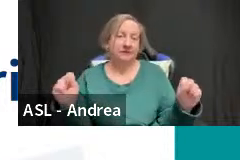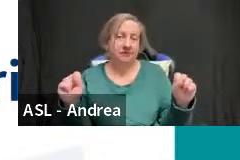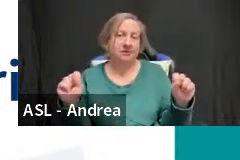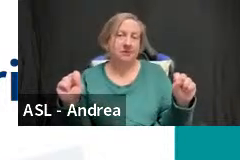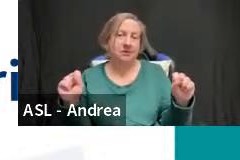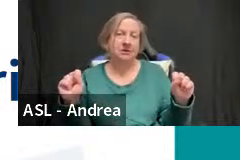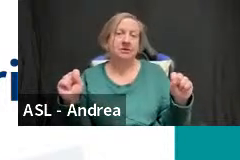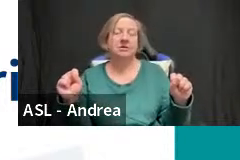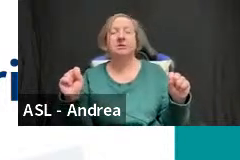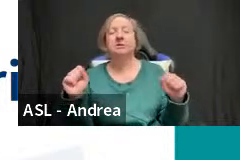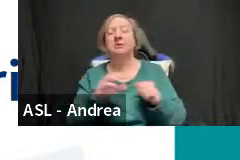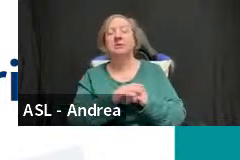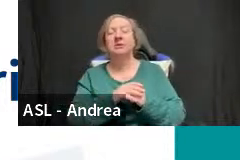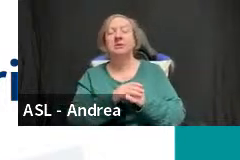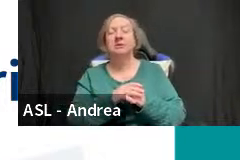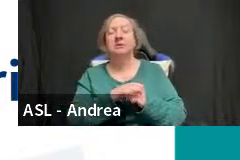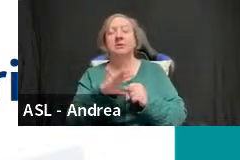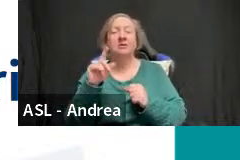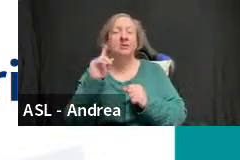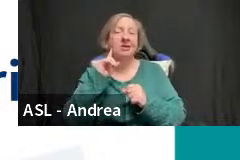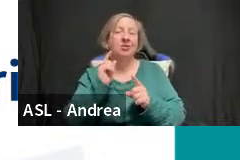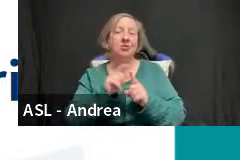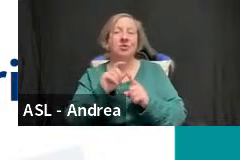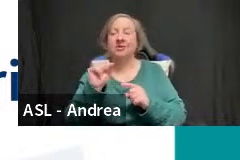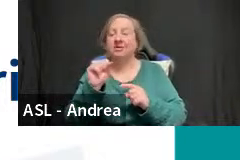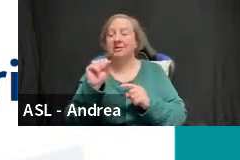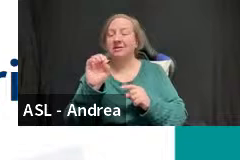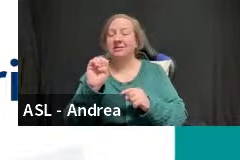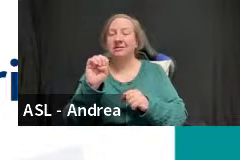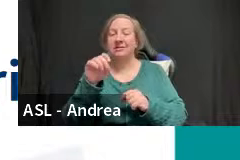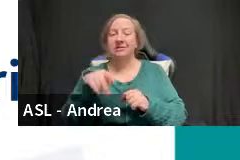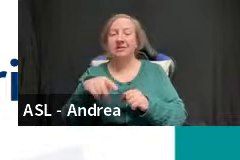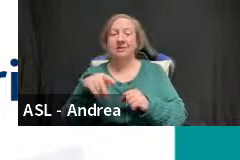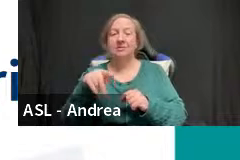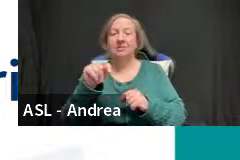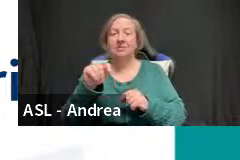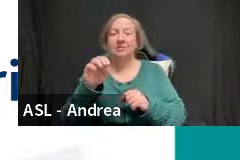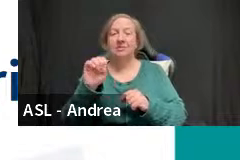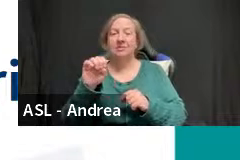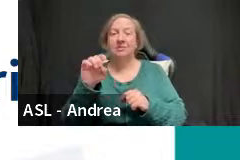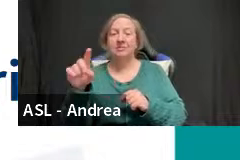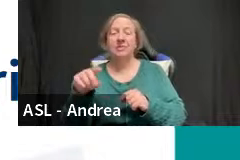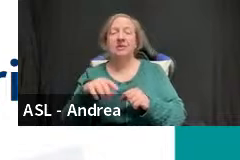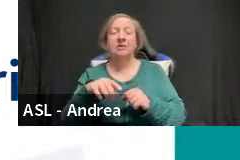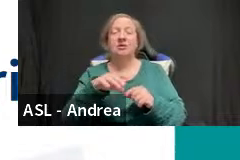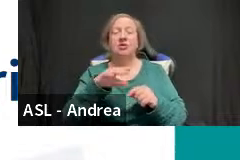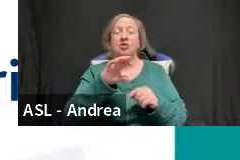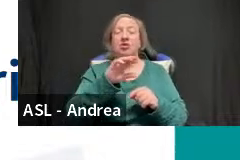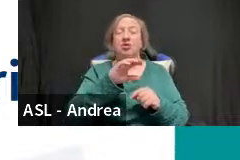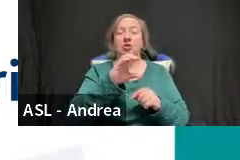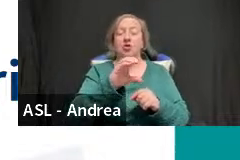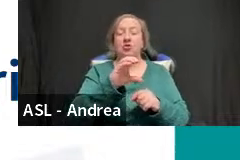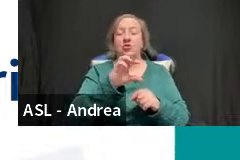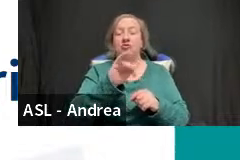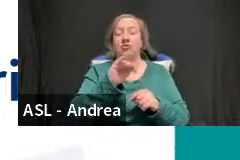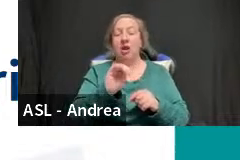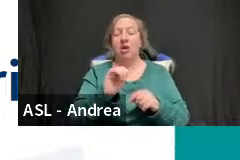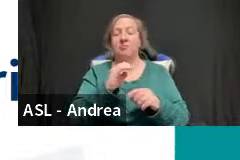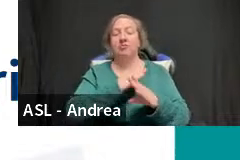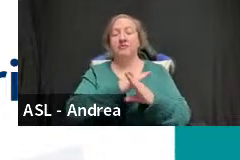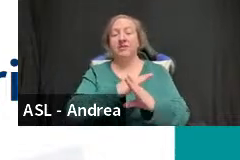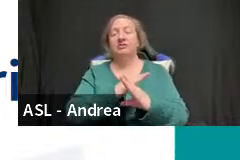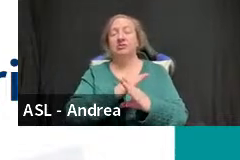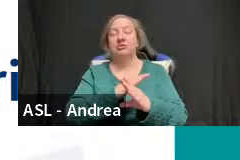hear the word CPTED, or the acronym CPTED, crime prevention through environmental design,